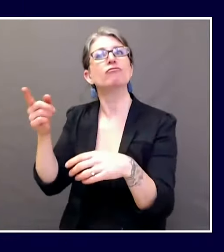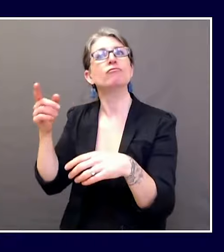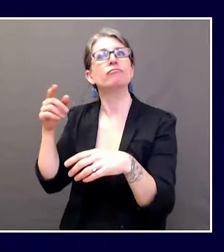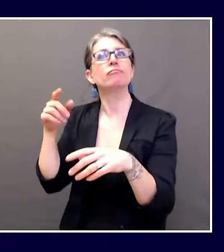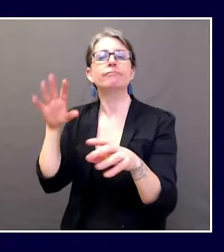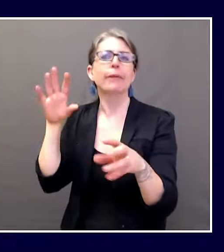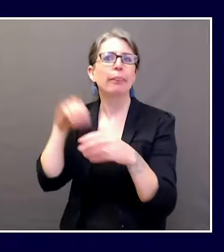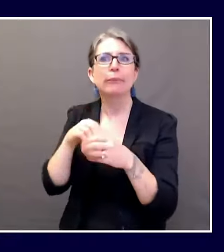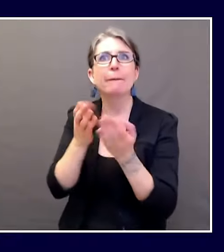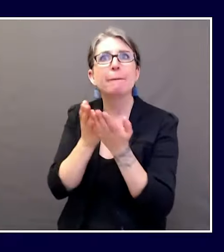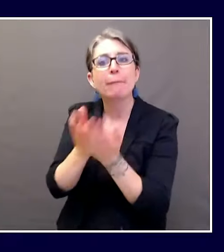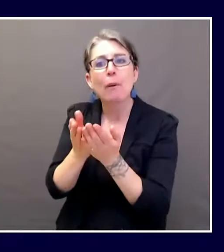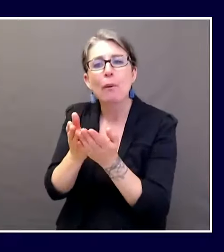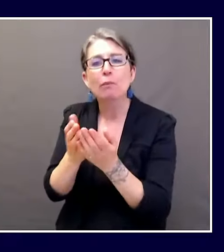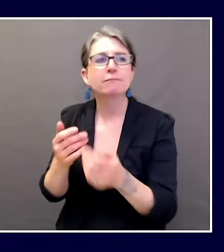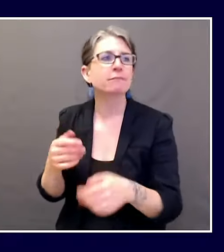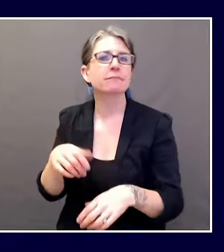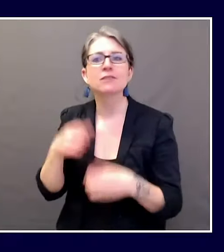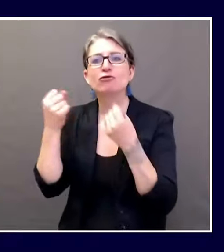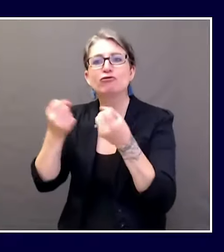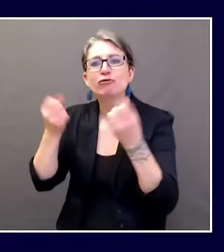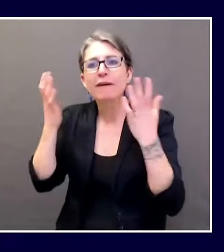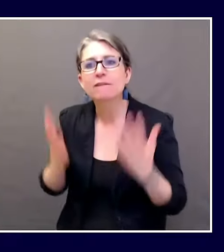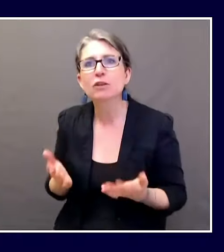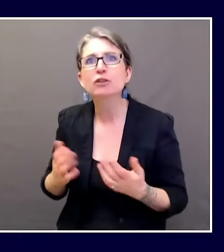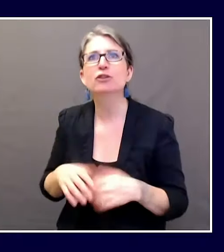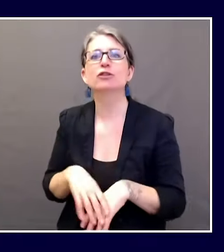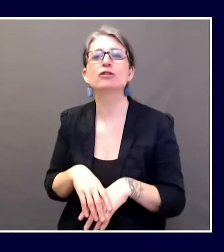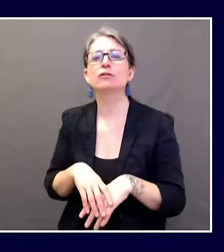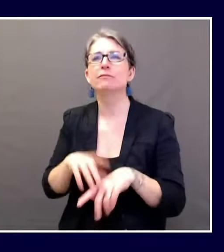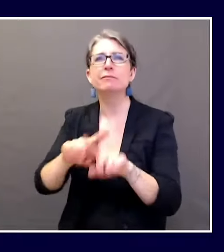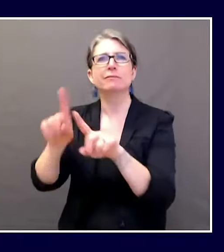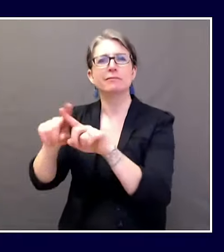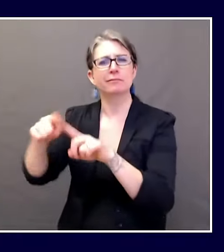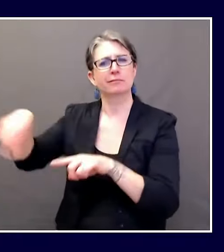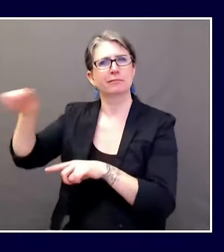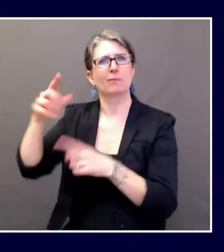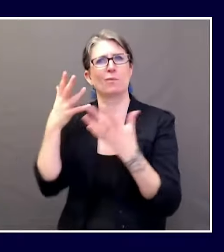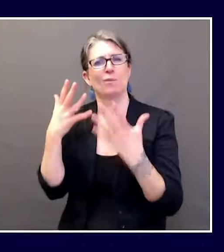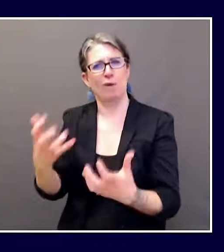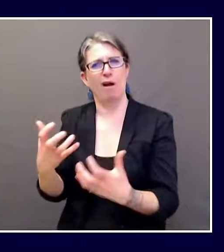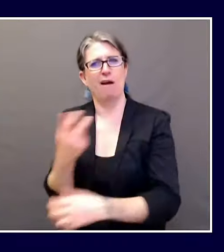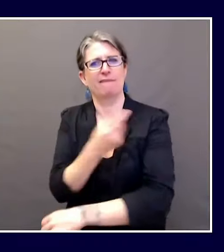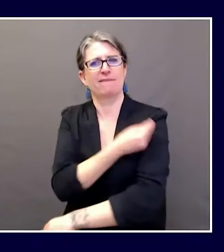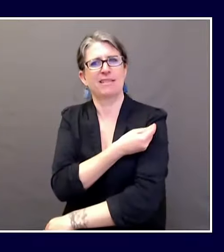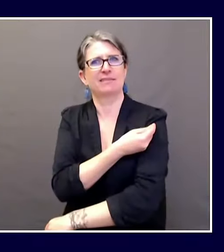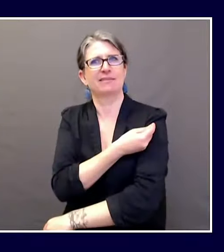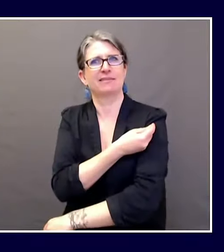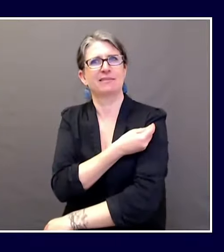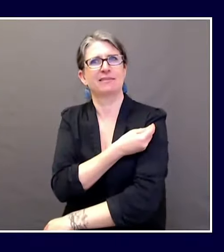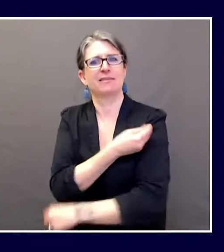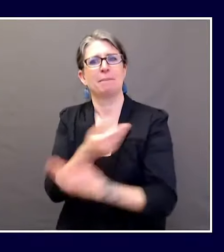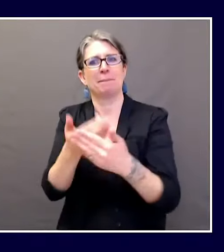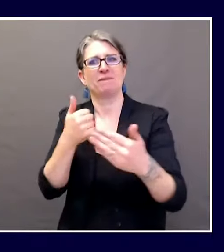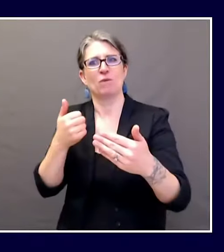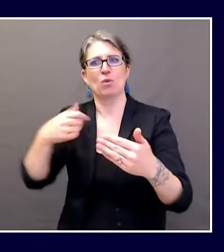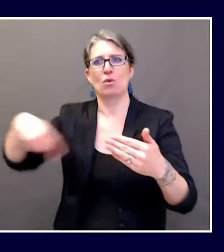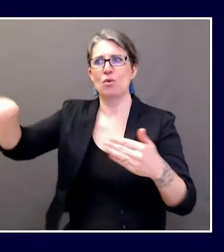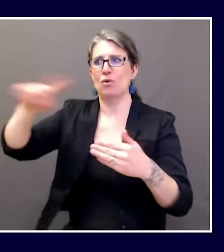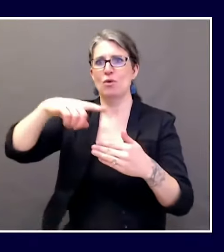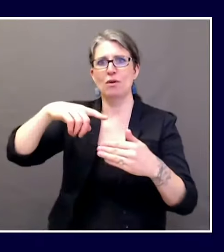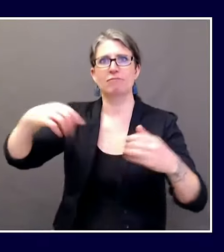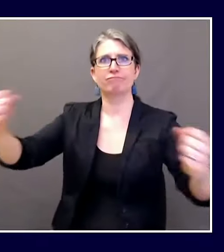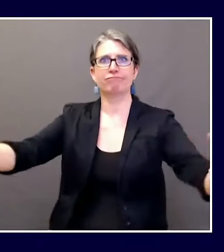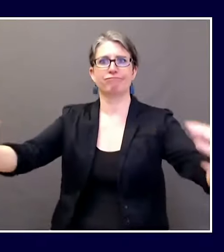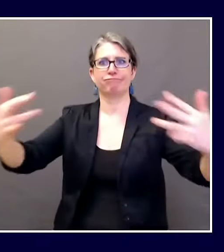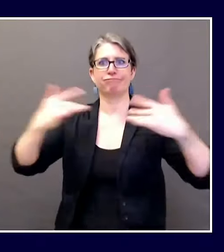gear? Well, we are still planning on April 19th, Steve, to open up our eligibility, not just to those 50